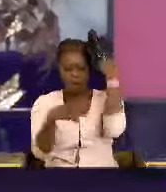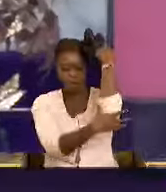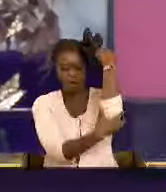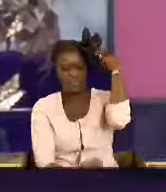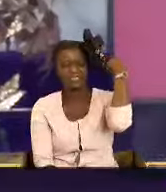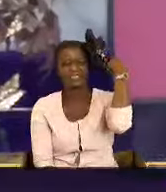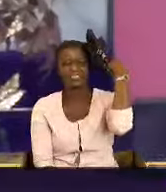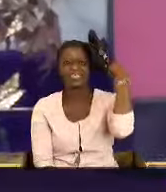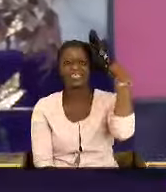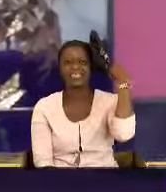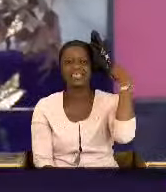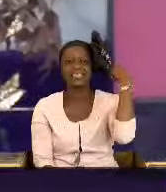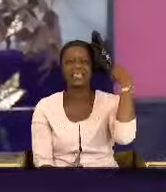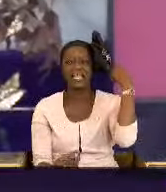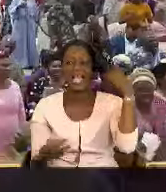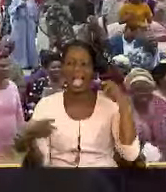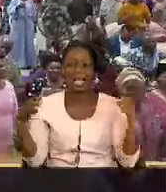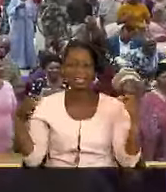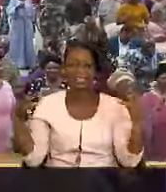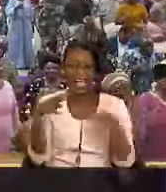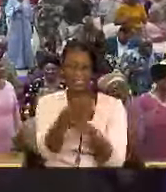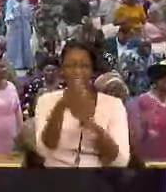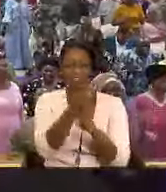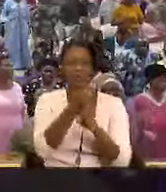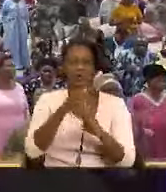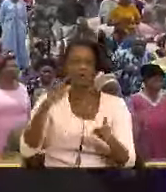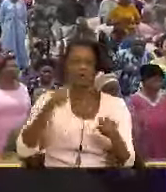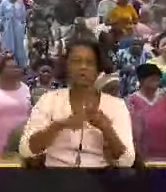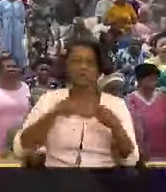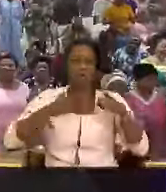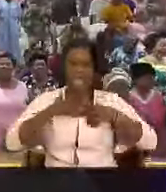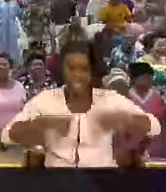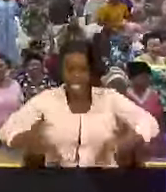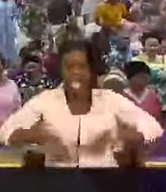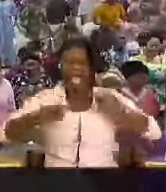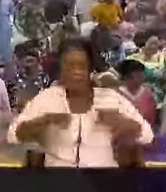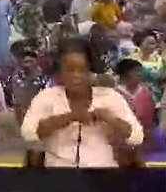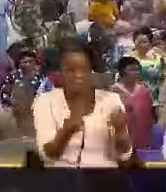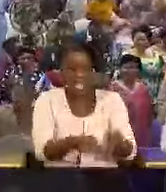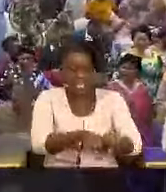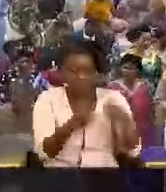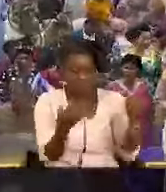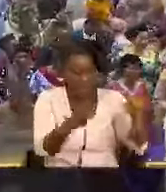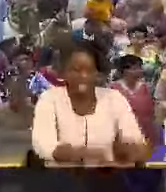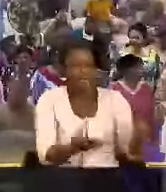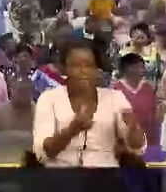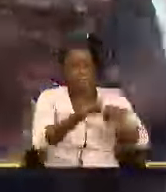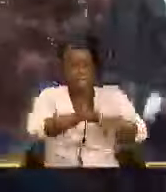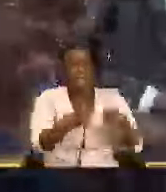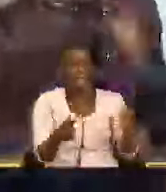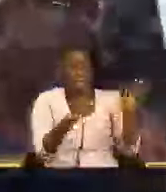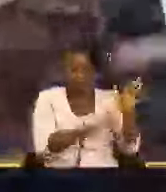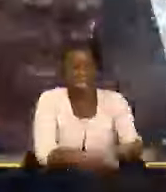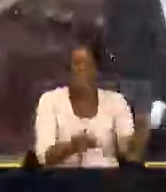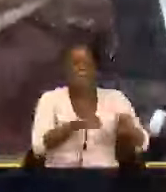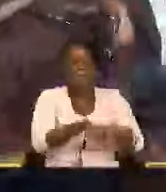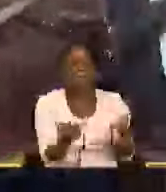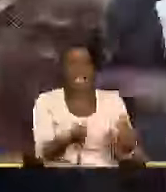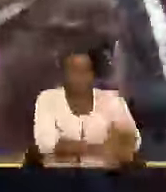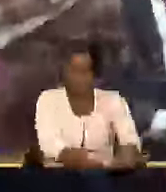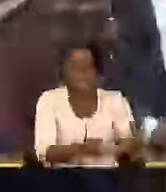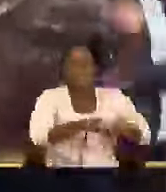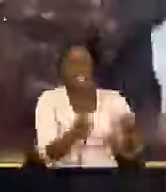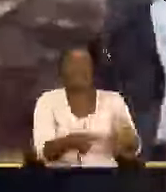poverty to life break down break down break down break down break